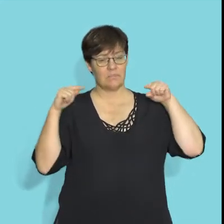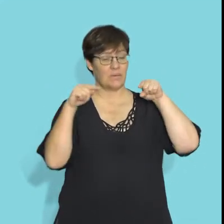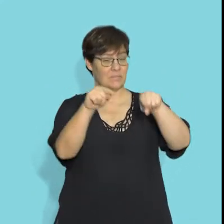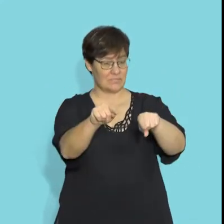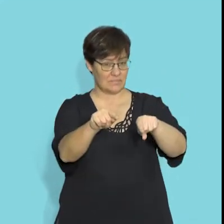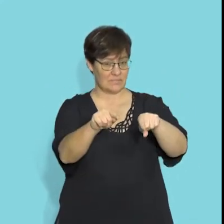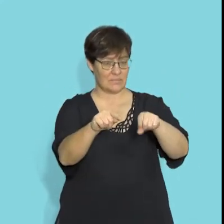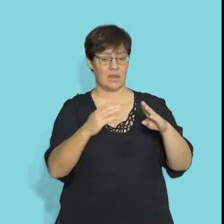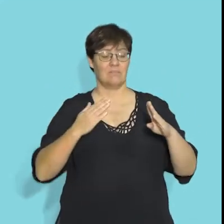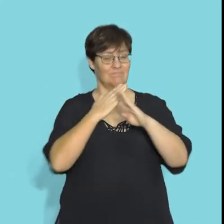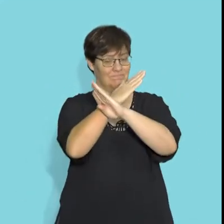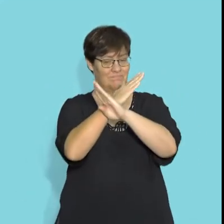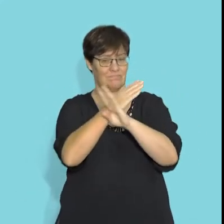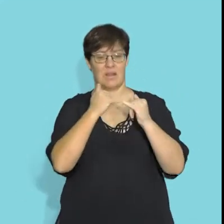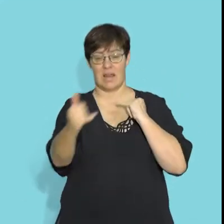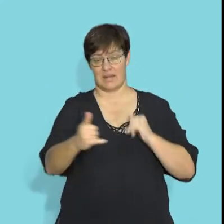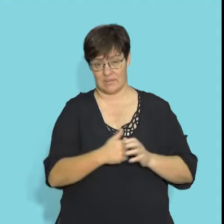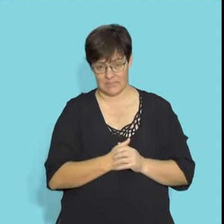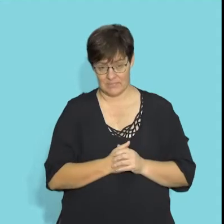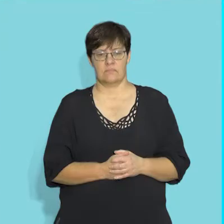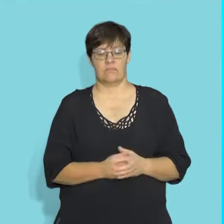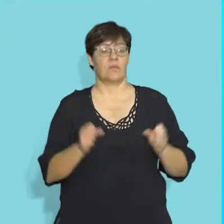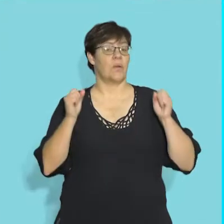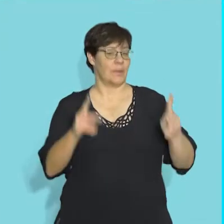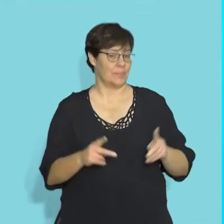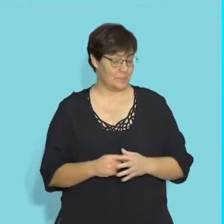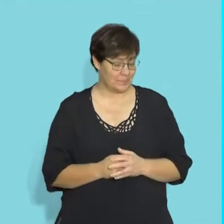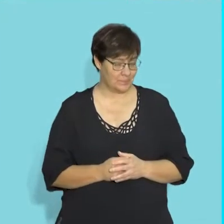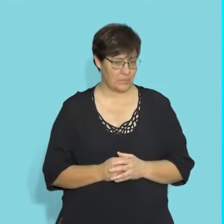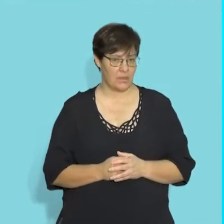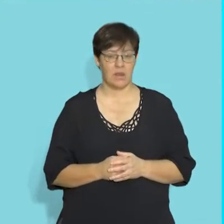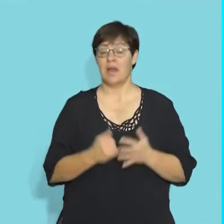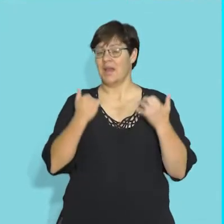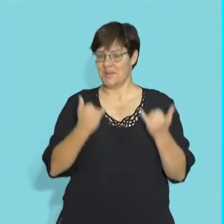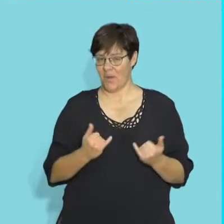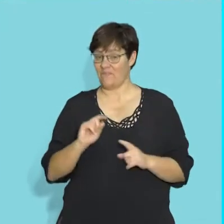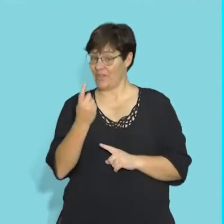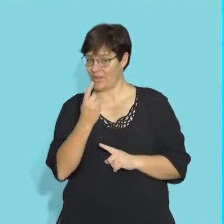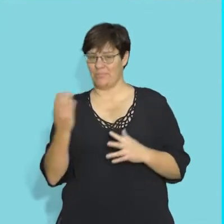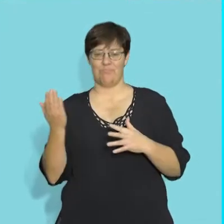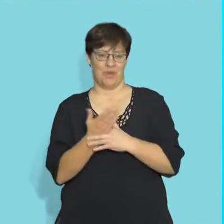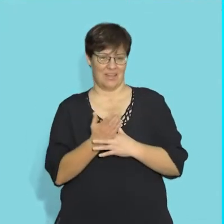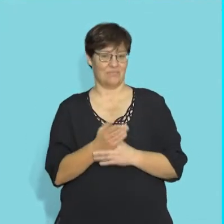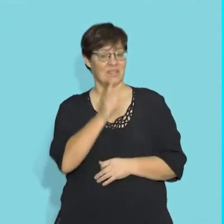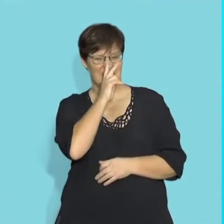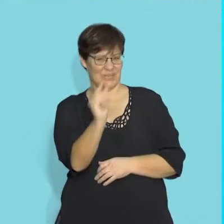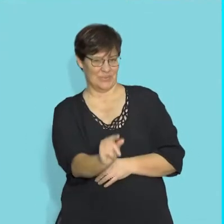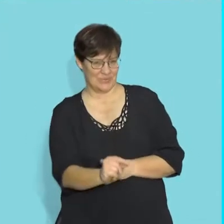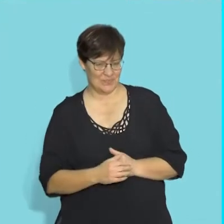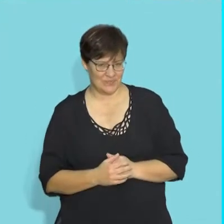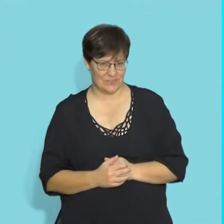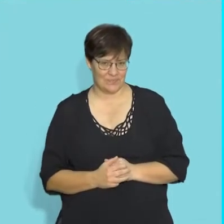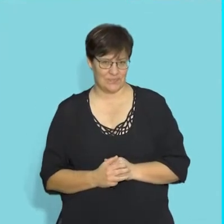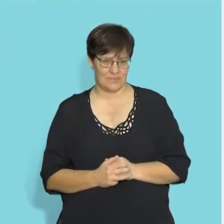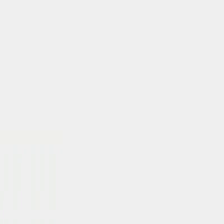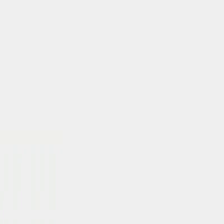perpendicular and parallel lines. Okay, great. So we're going to be going to an ad break, and I'll see you guys